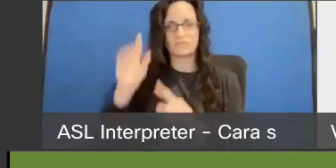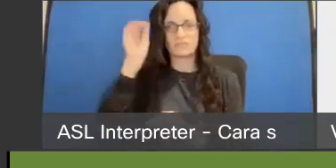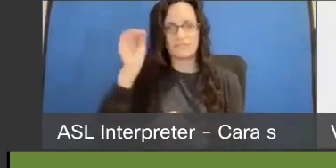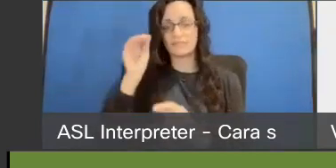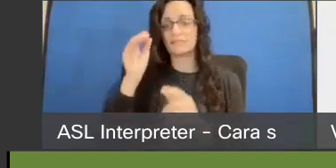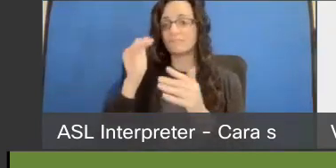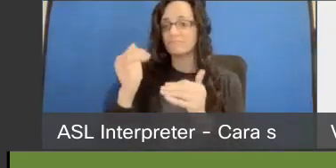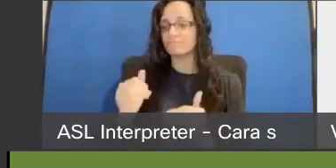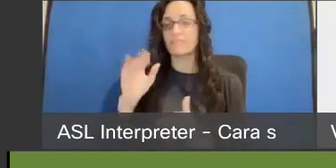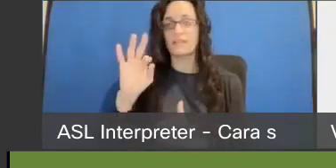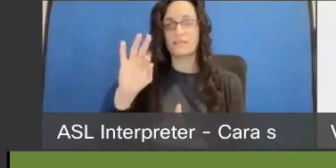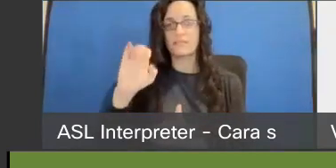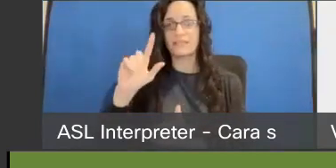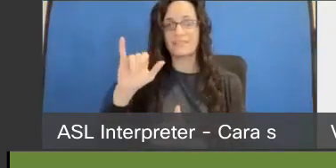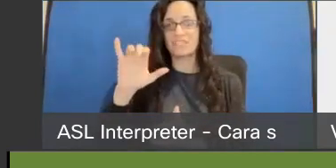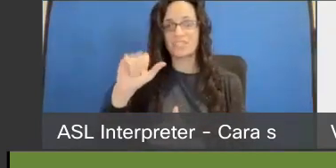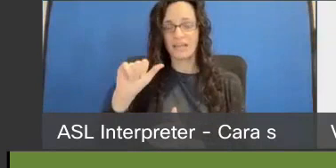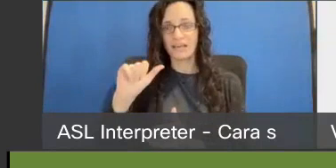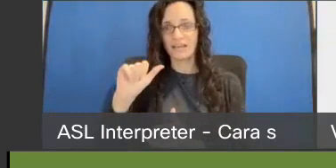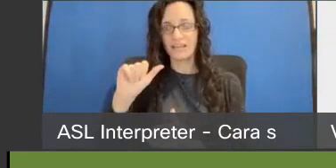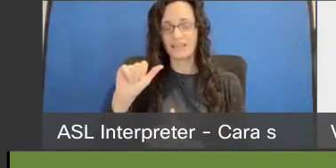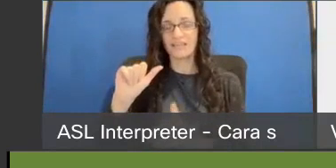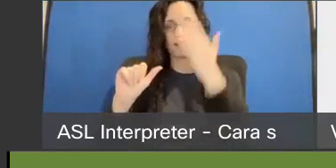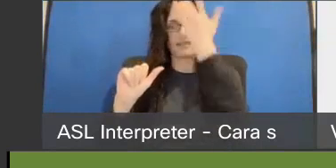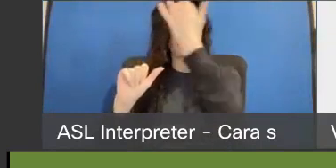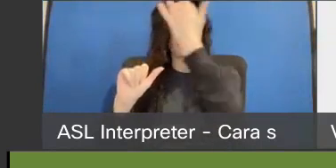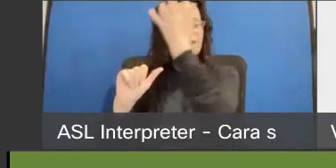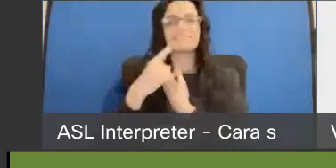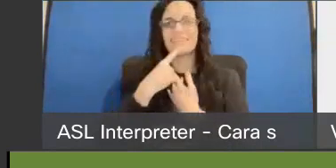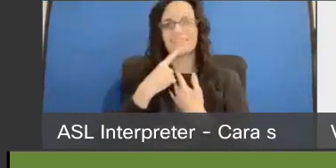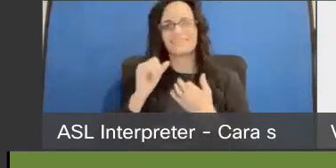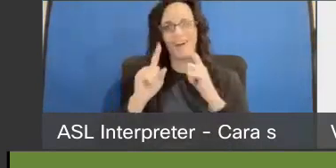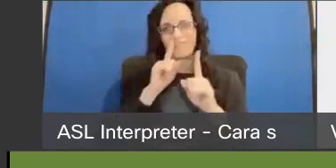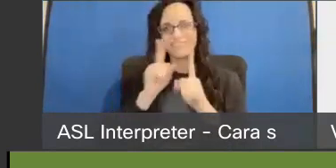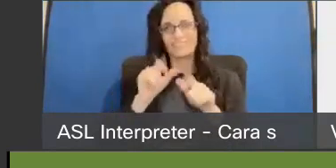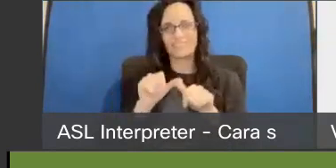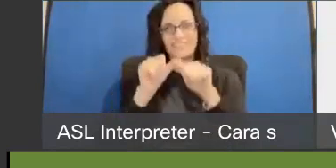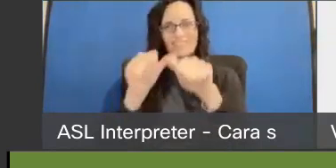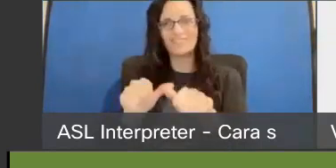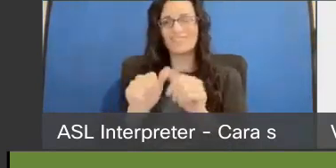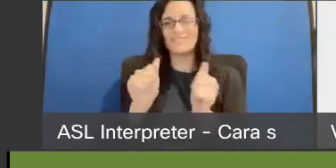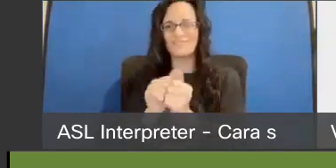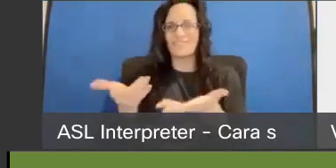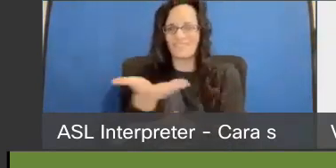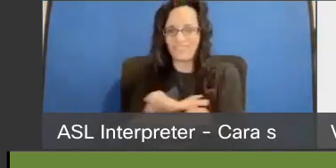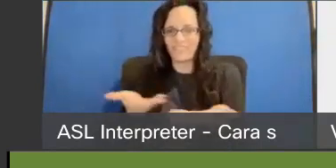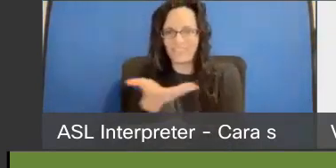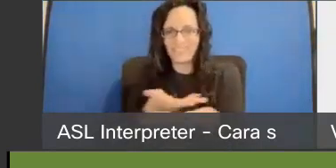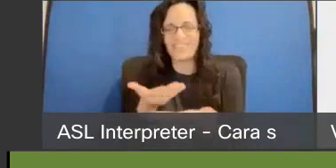Felicia Spies, sorry if I'm pronouncing it wrong. It's an ongoing conversation within the autism community.